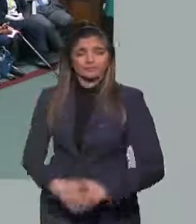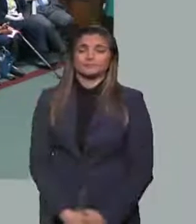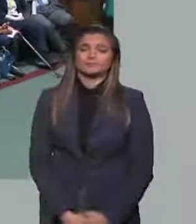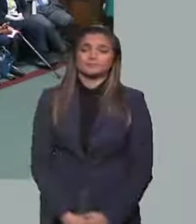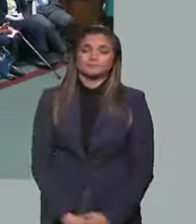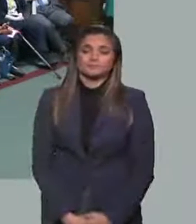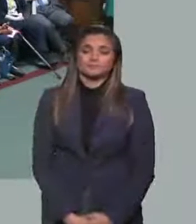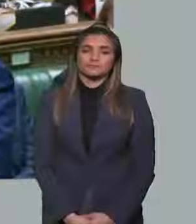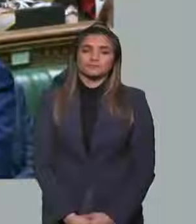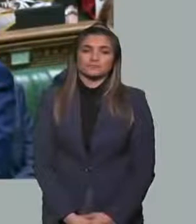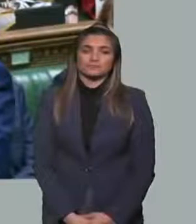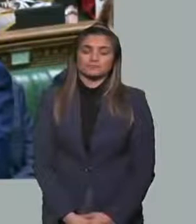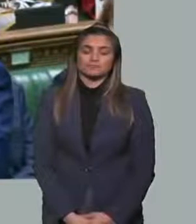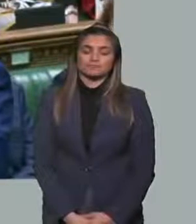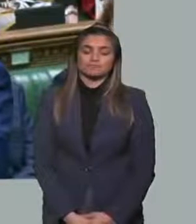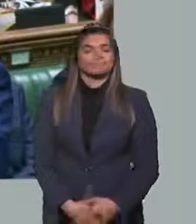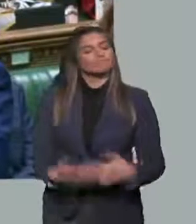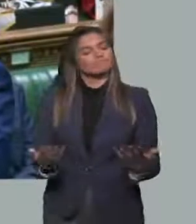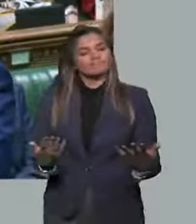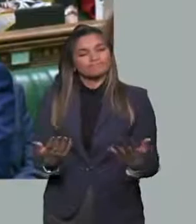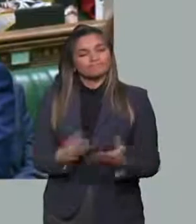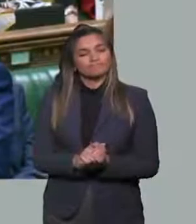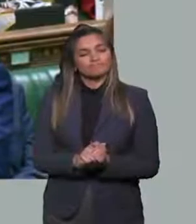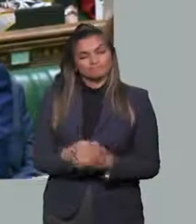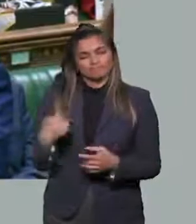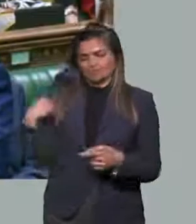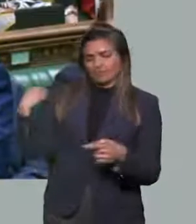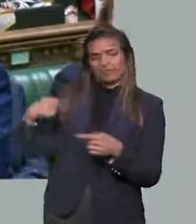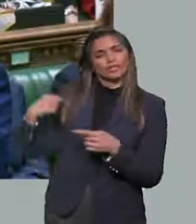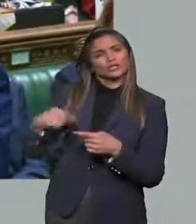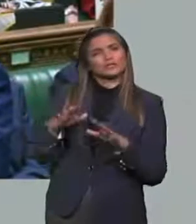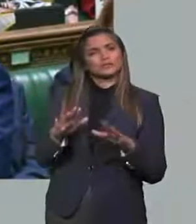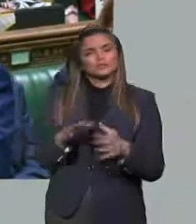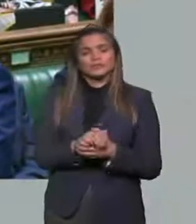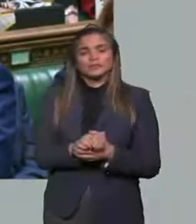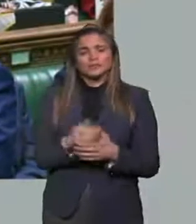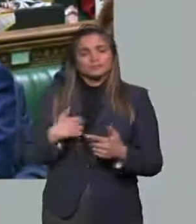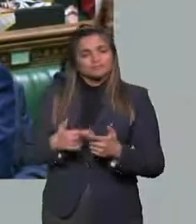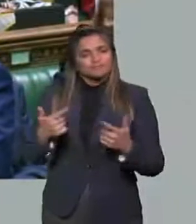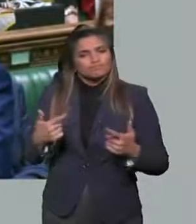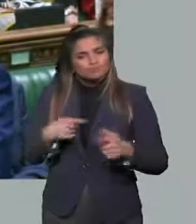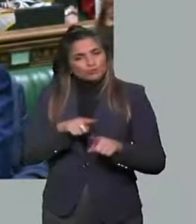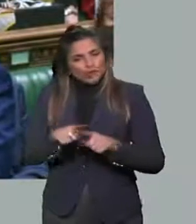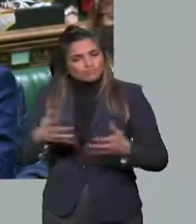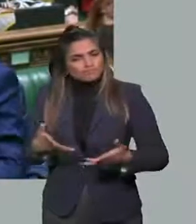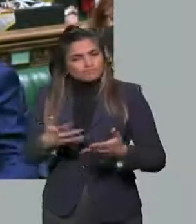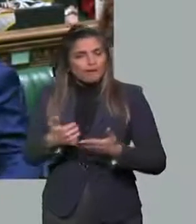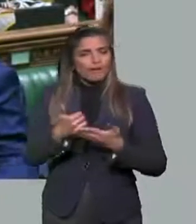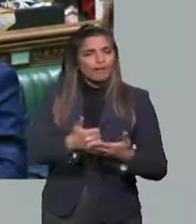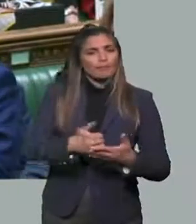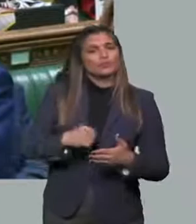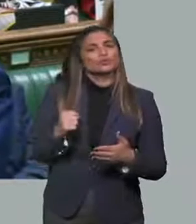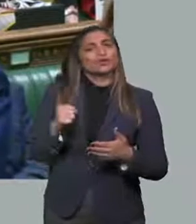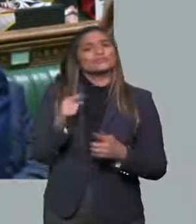Mr. Speaker, I've spent much of the last week trying to help the Scottish charity Dnipro Kids, established